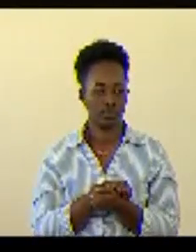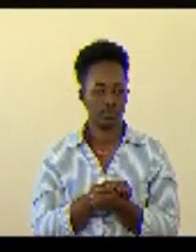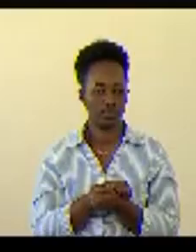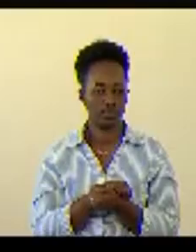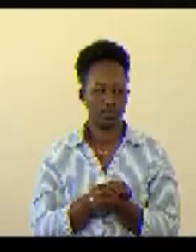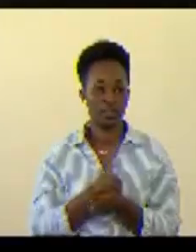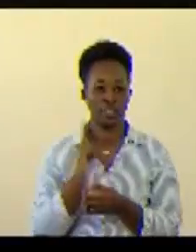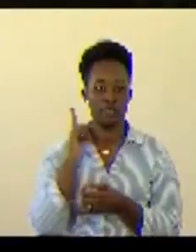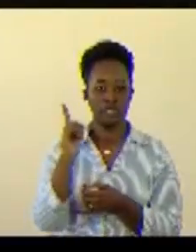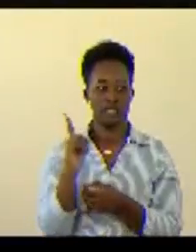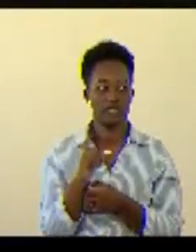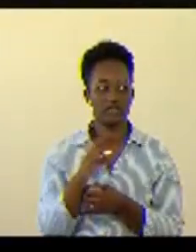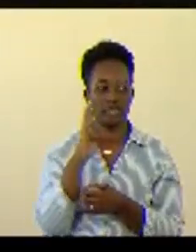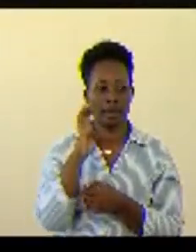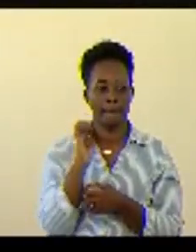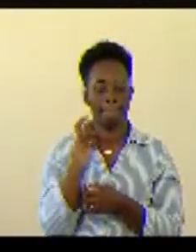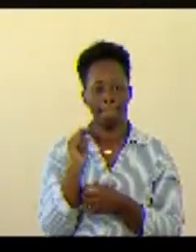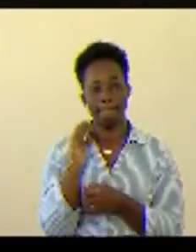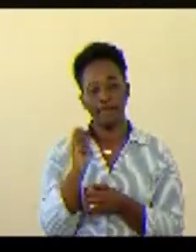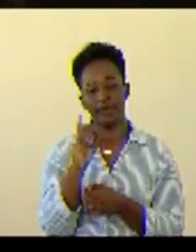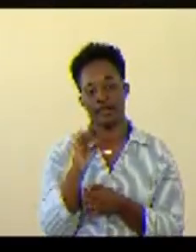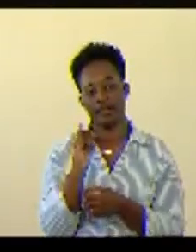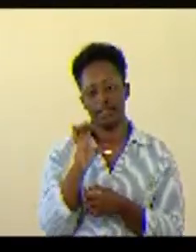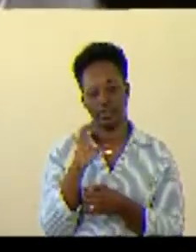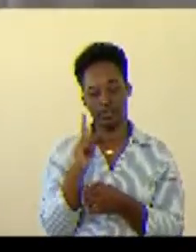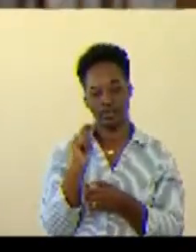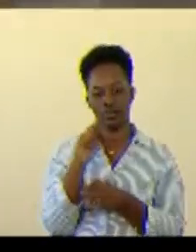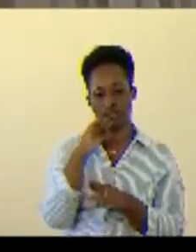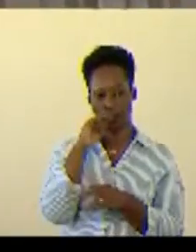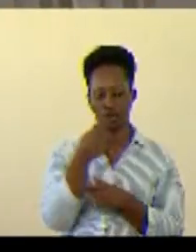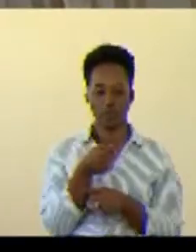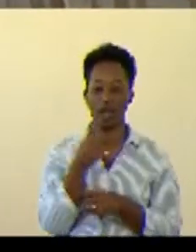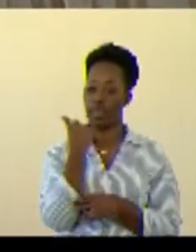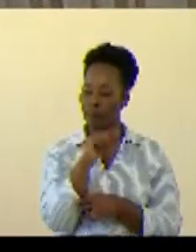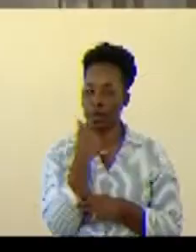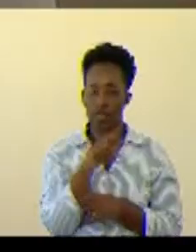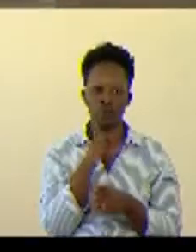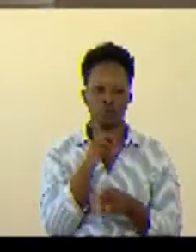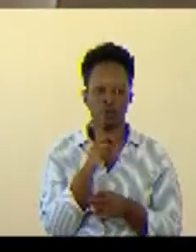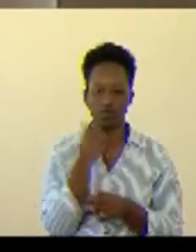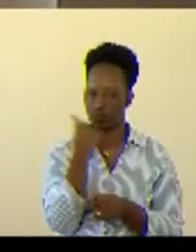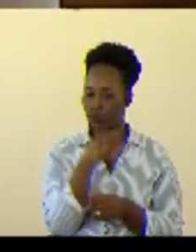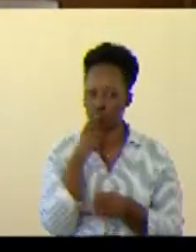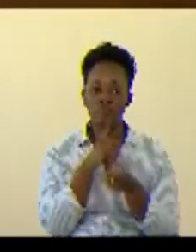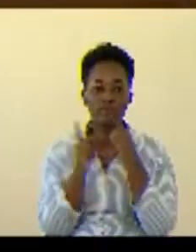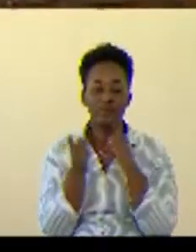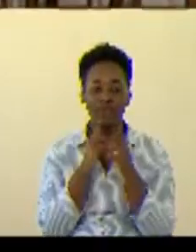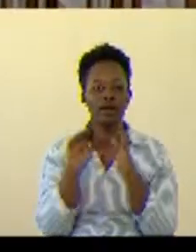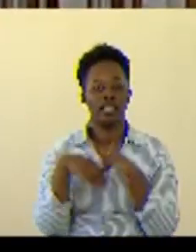This is Bendix solution, which is blue in color. Now I will get a sample which